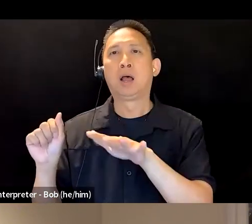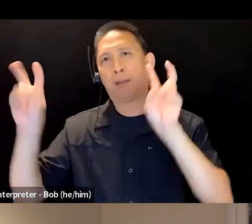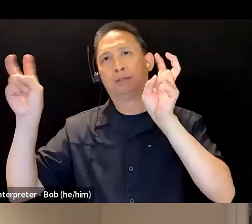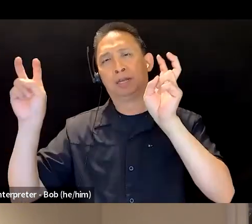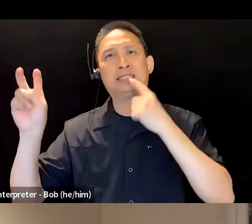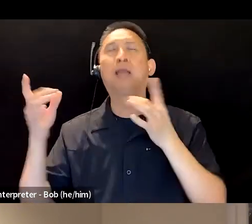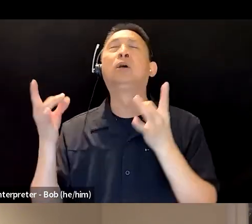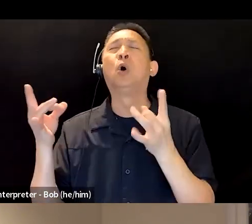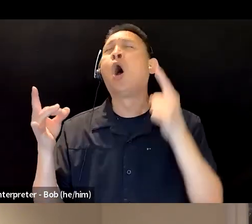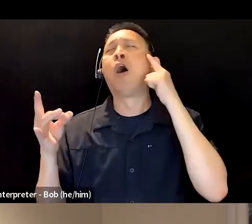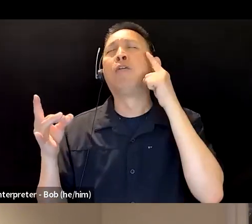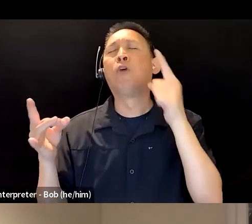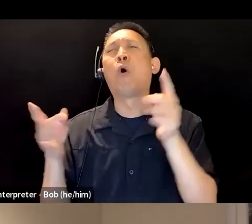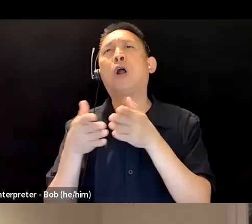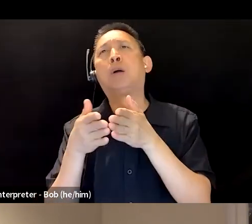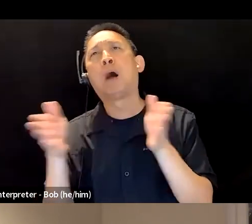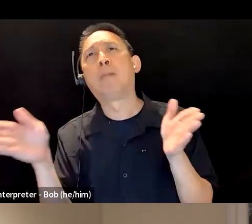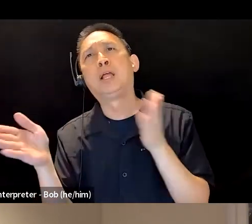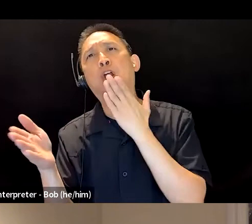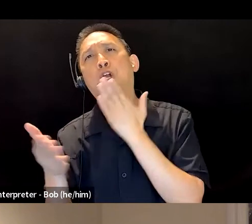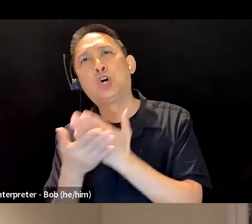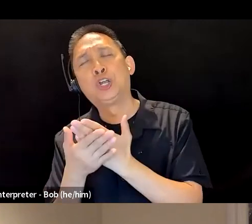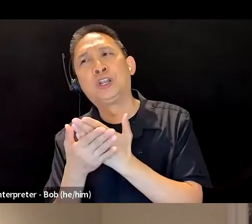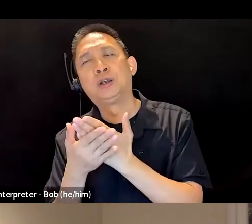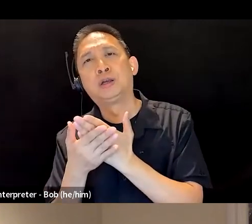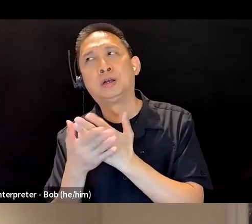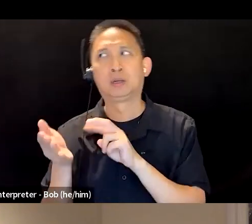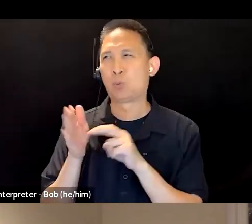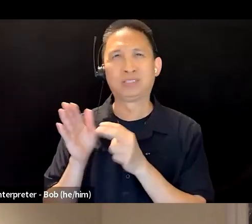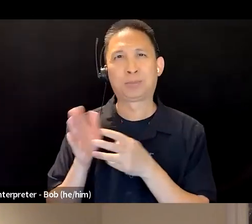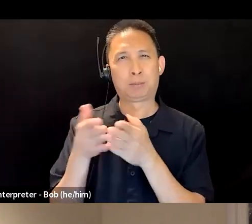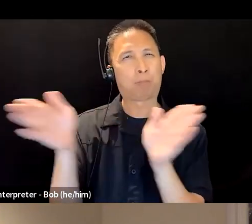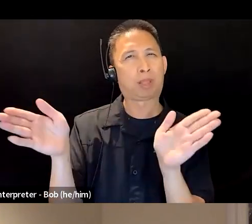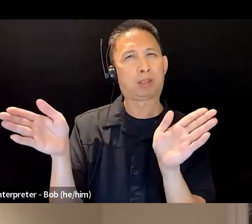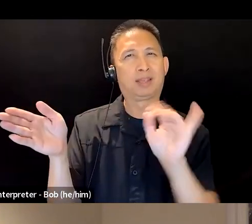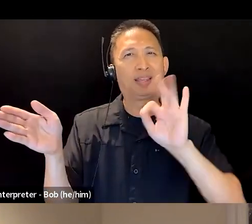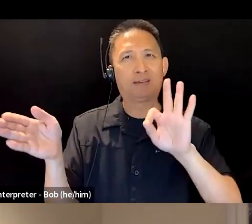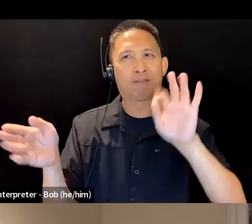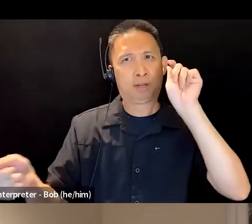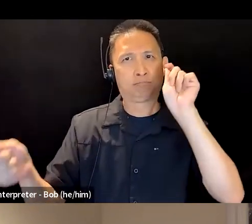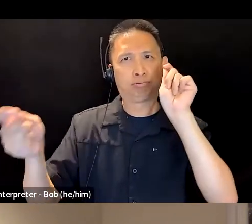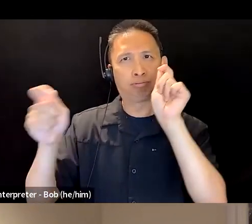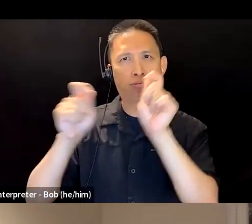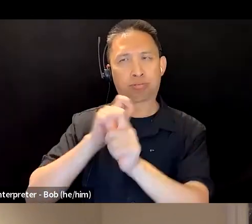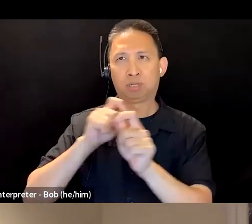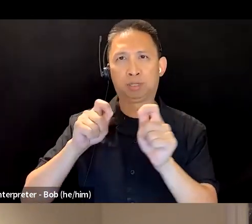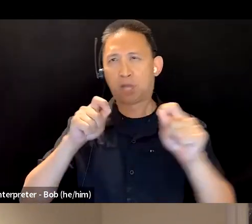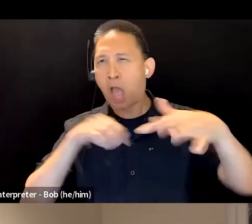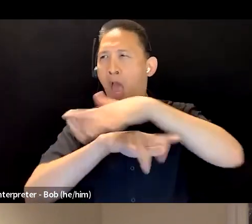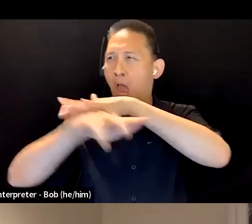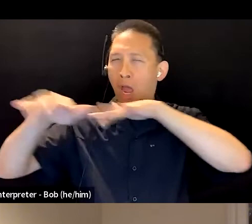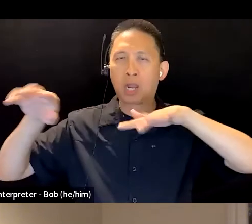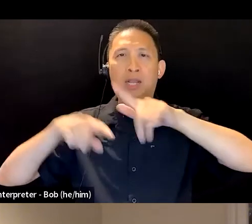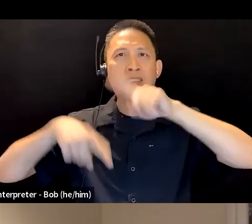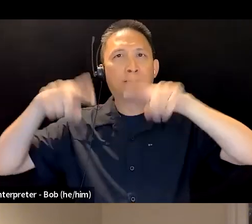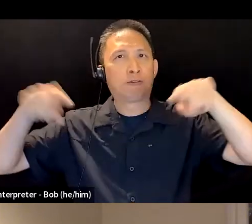And so how do you define public when the public is changing in terms of the racial and social